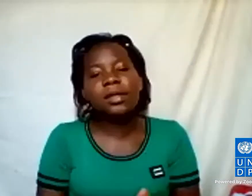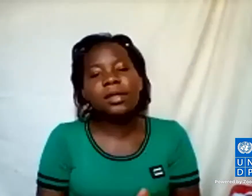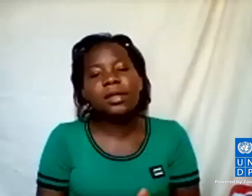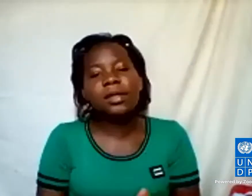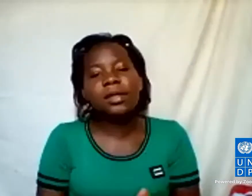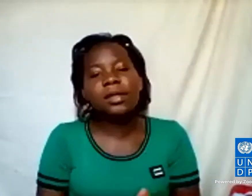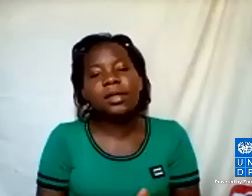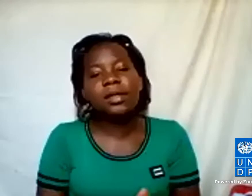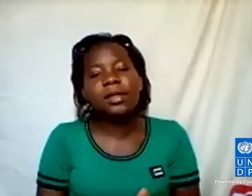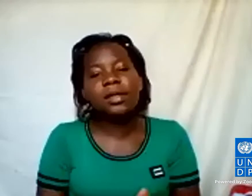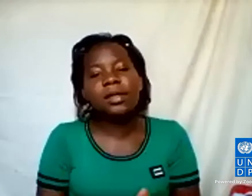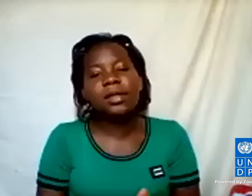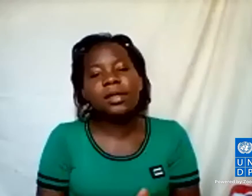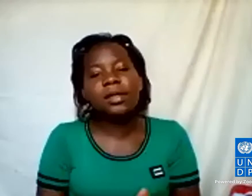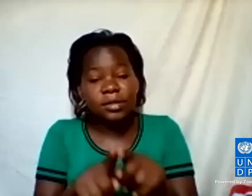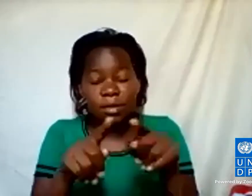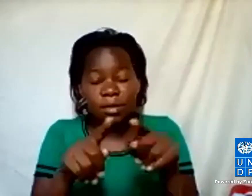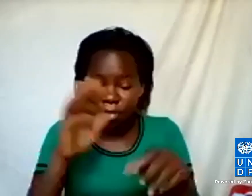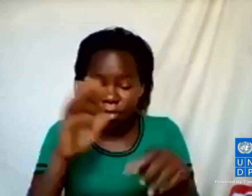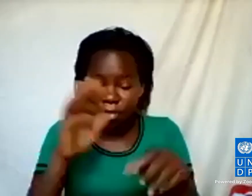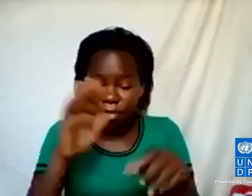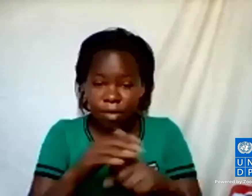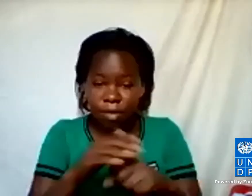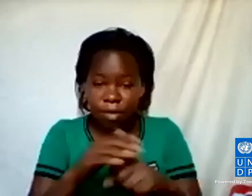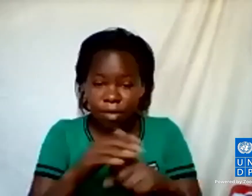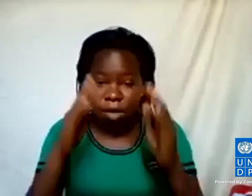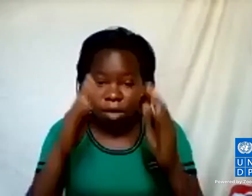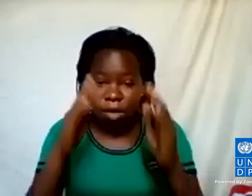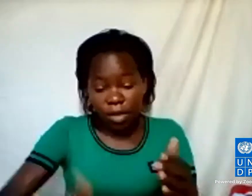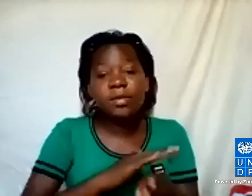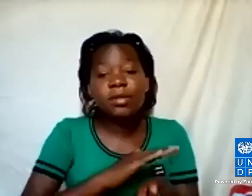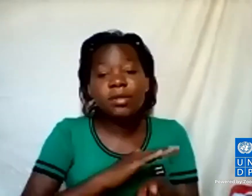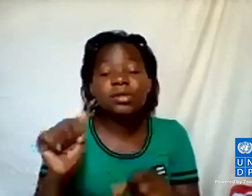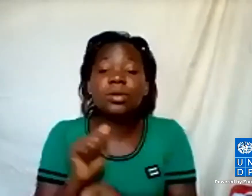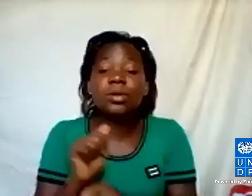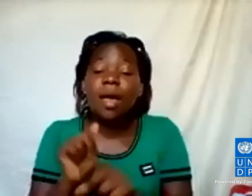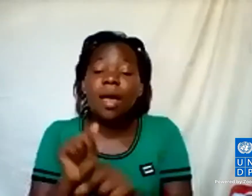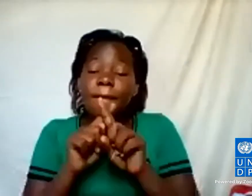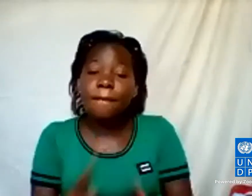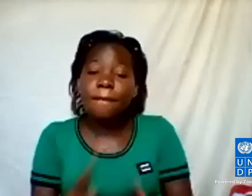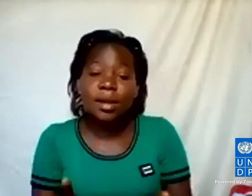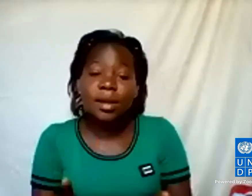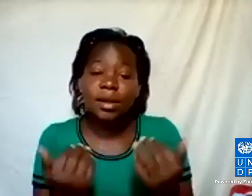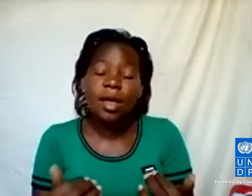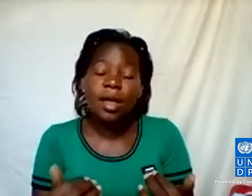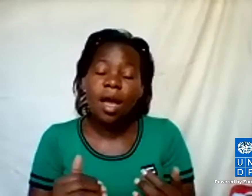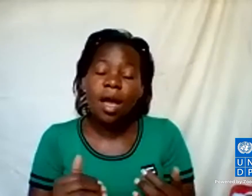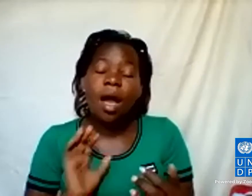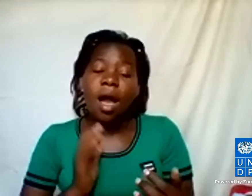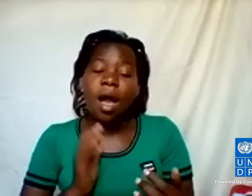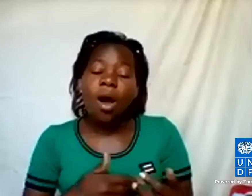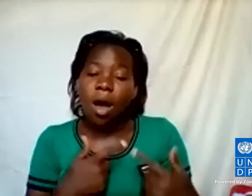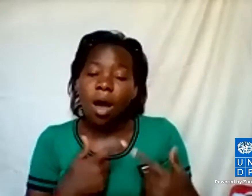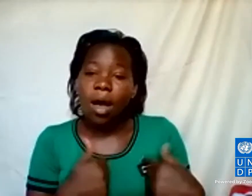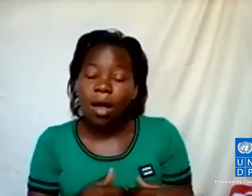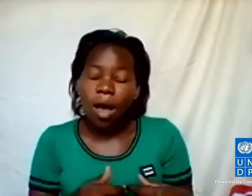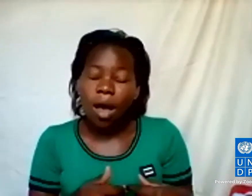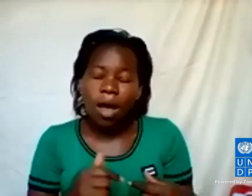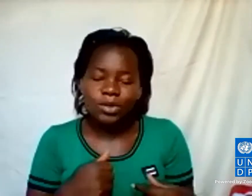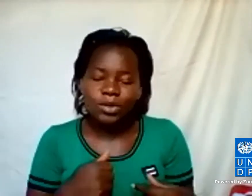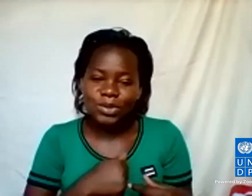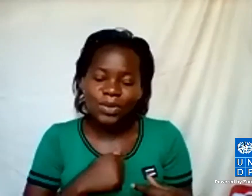also manufacturers. We have our own businesses that we are doing, but it is coming from our hard and savings, but also using